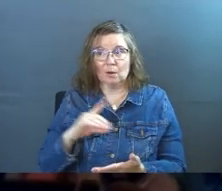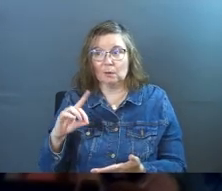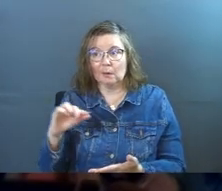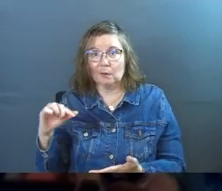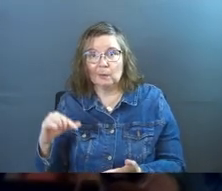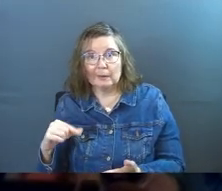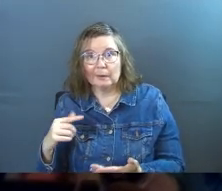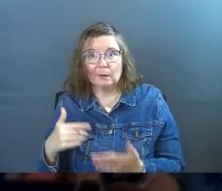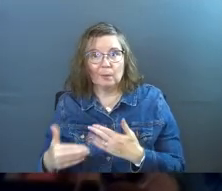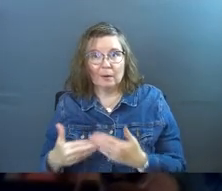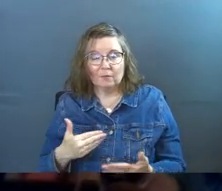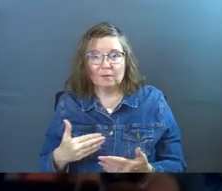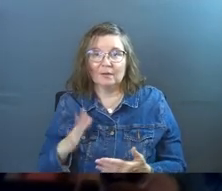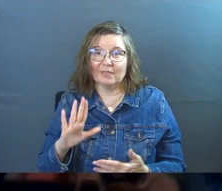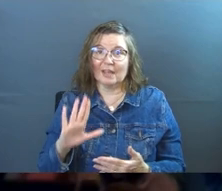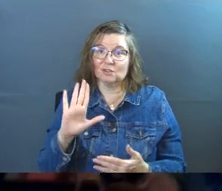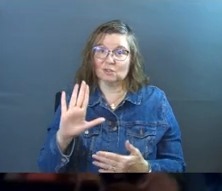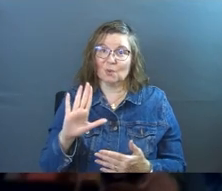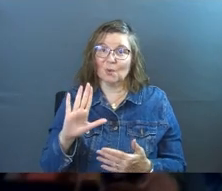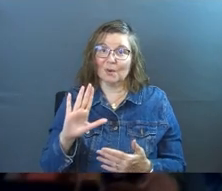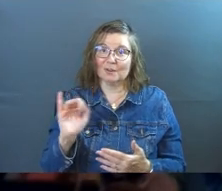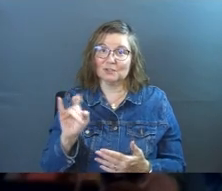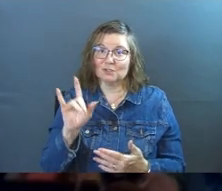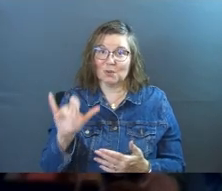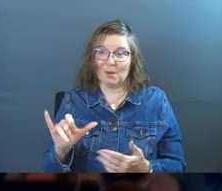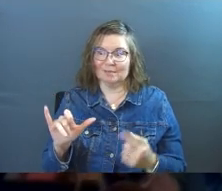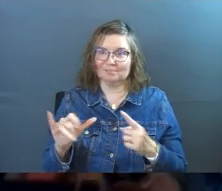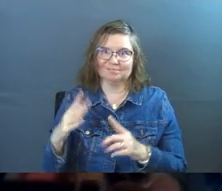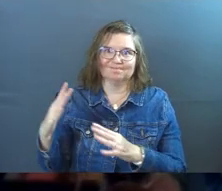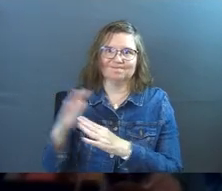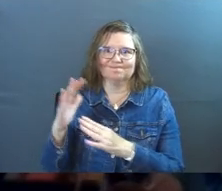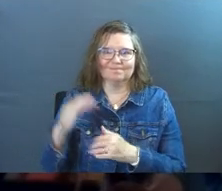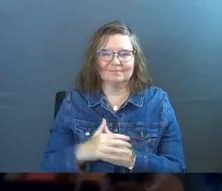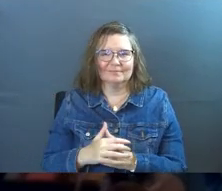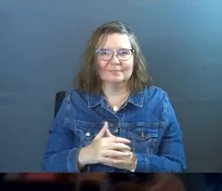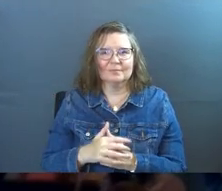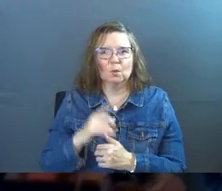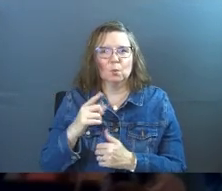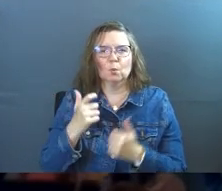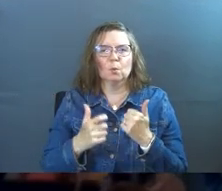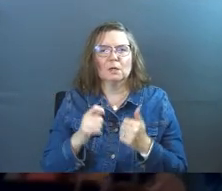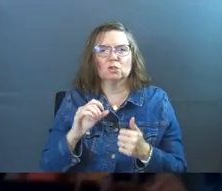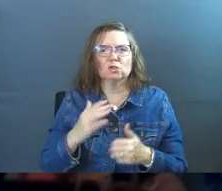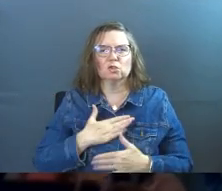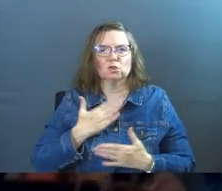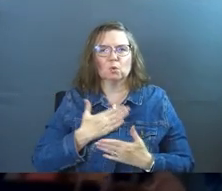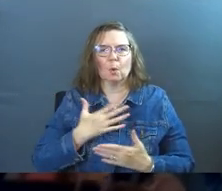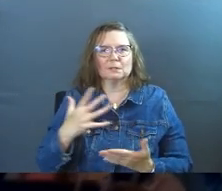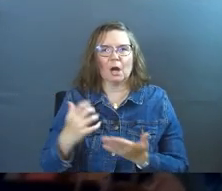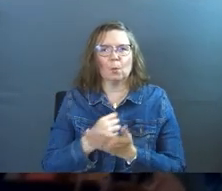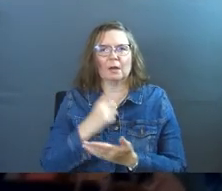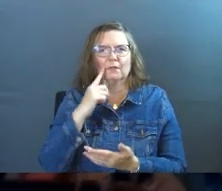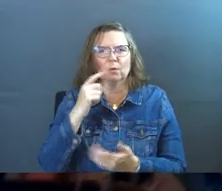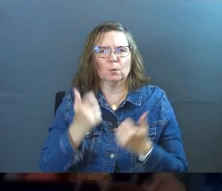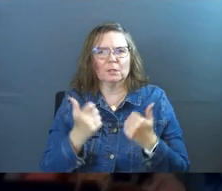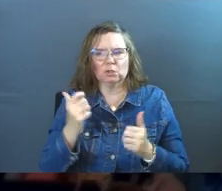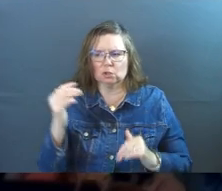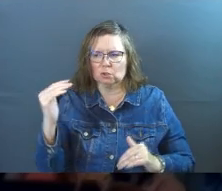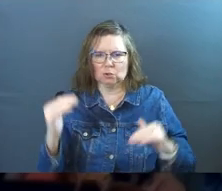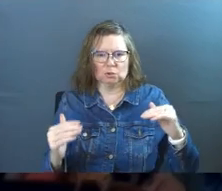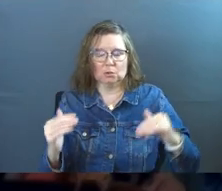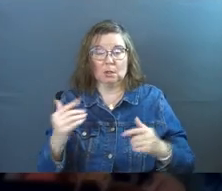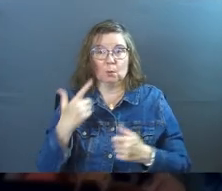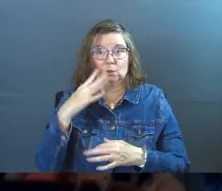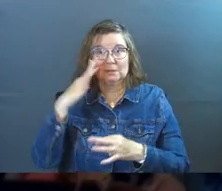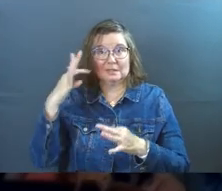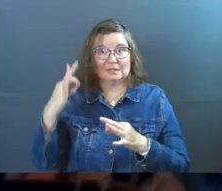Queen, that's your ultimate joy. What are the joys that are winning? Because when you make the